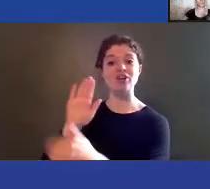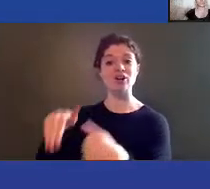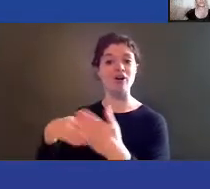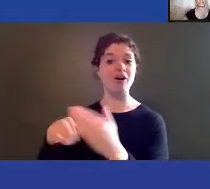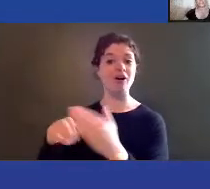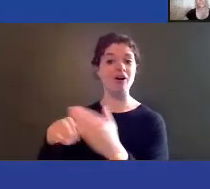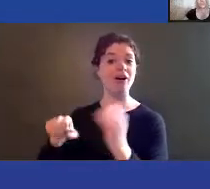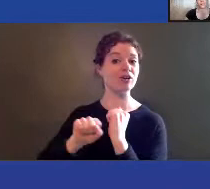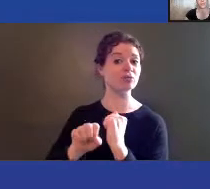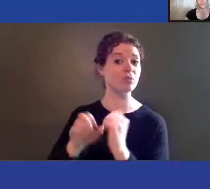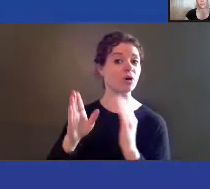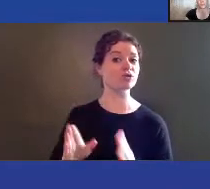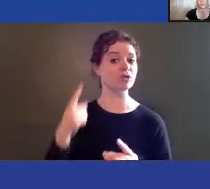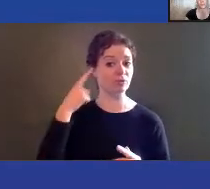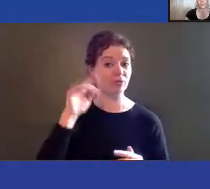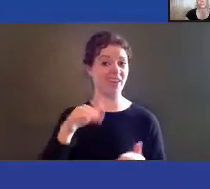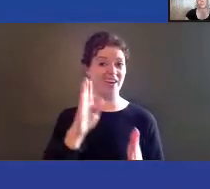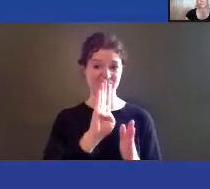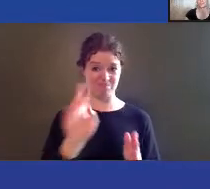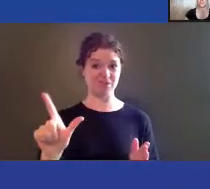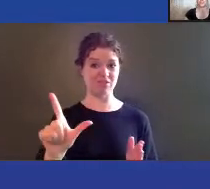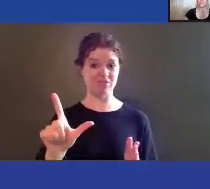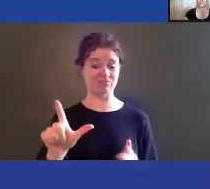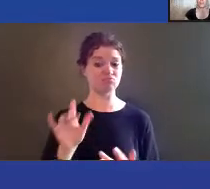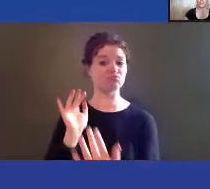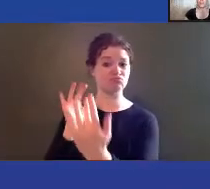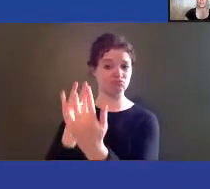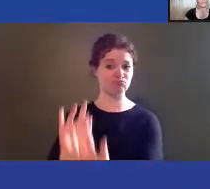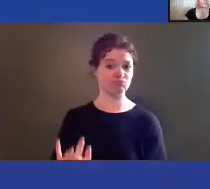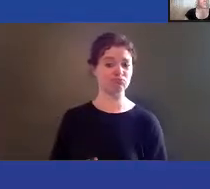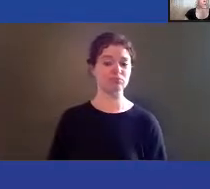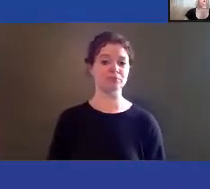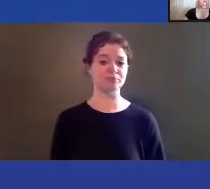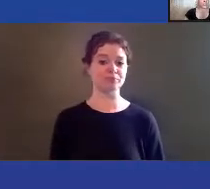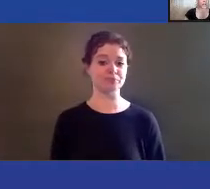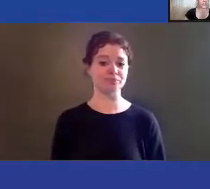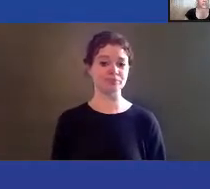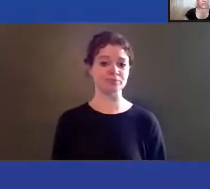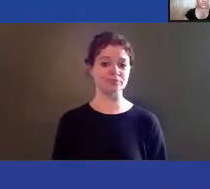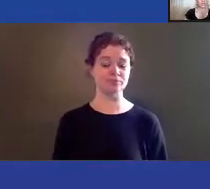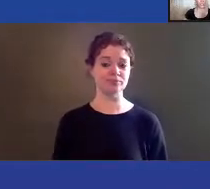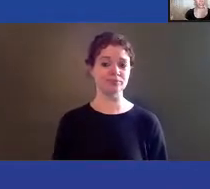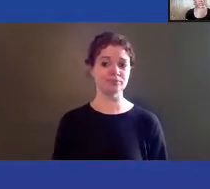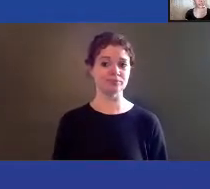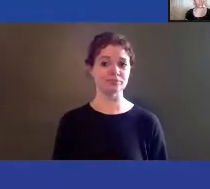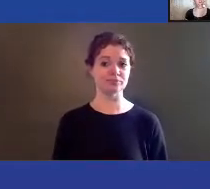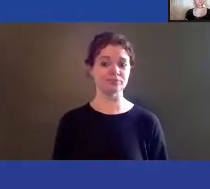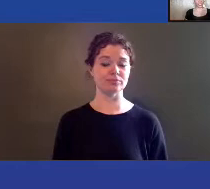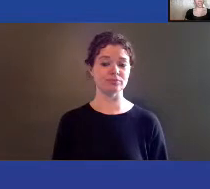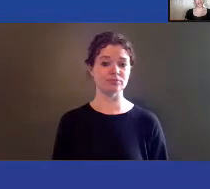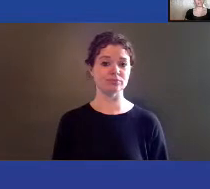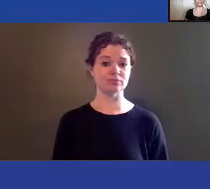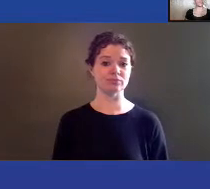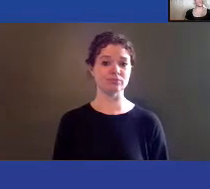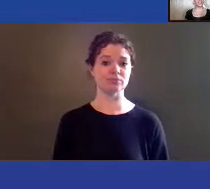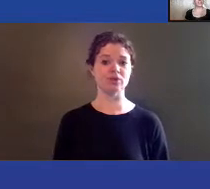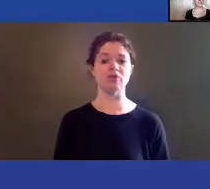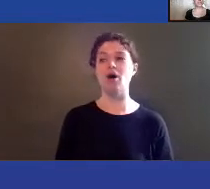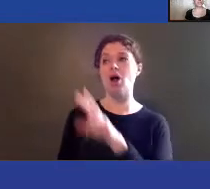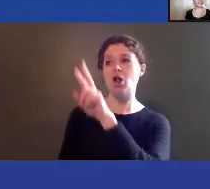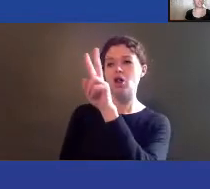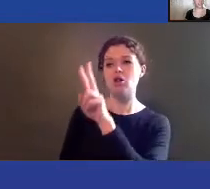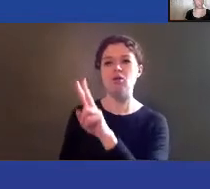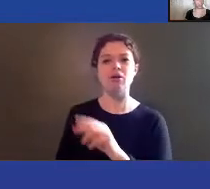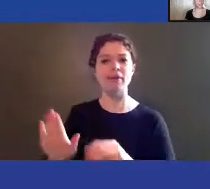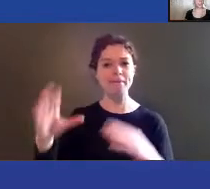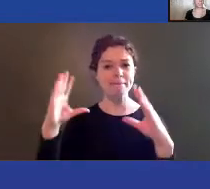to more growth and support for the bill. You'll also want to track the legislative session and committee